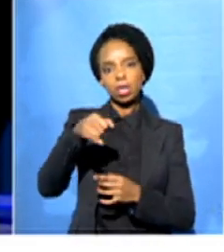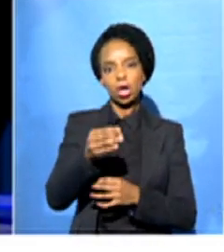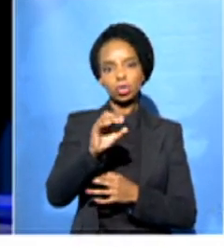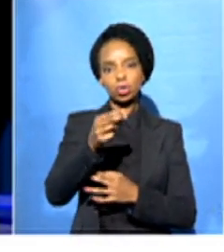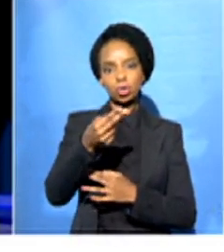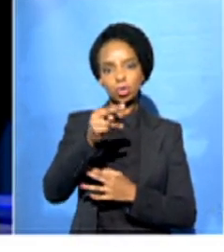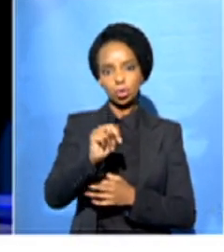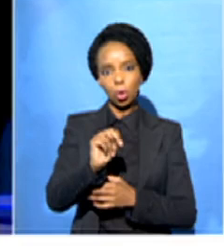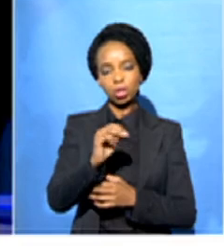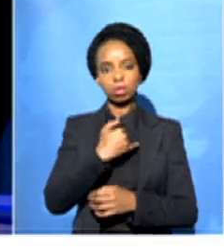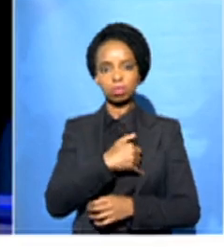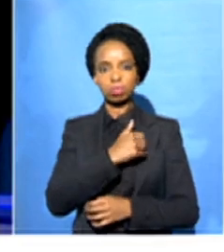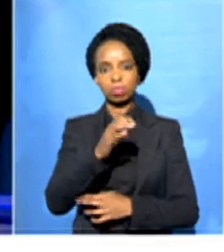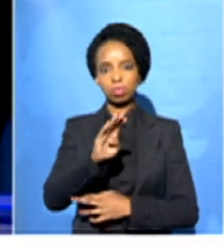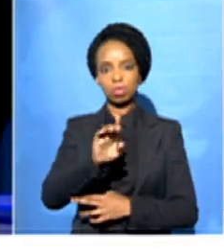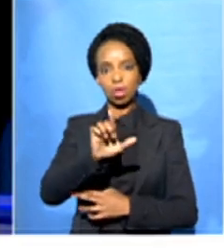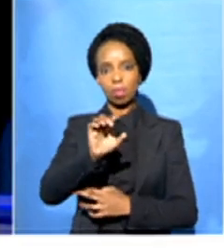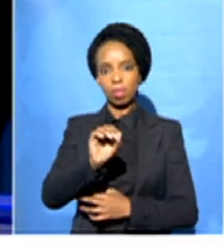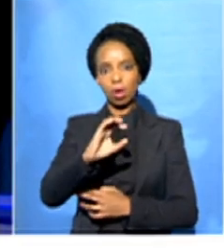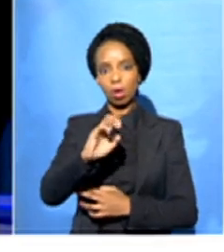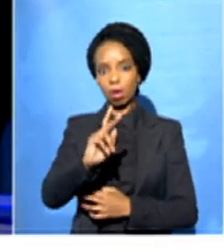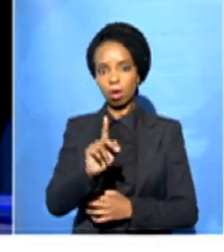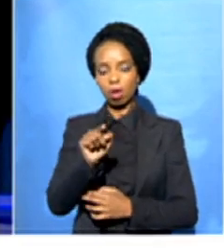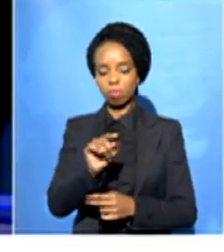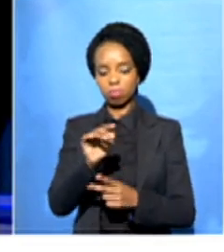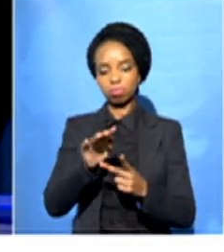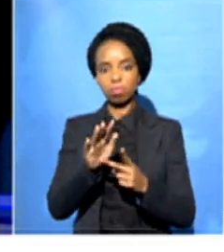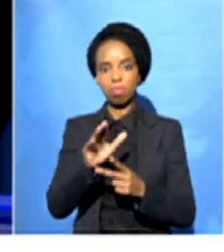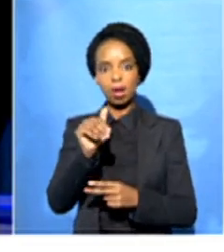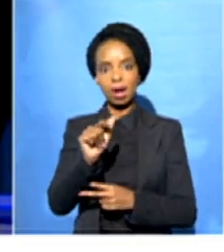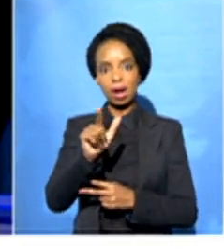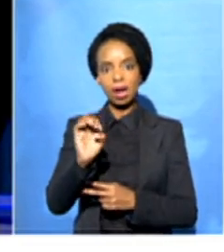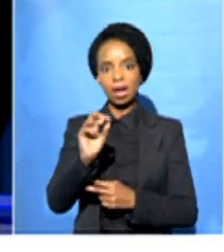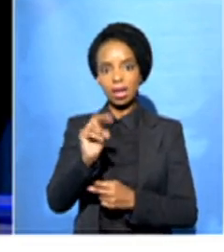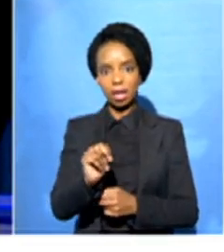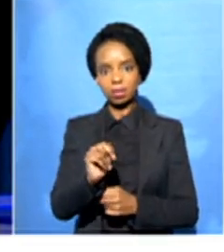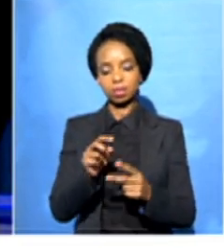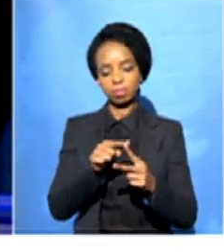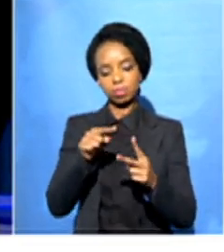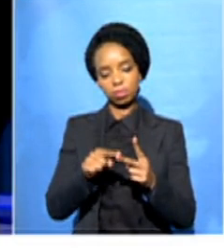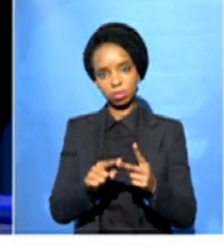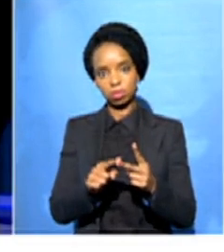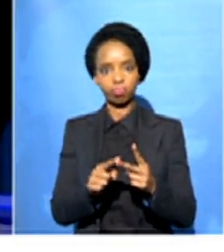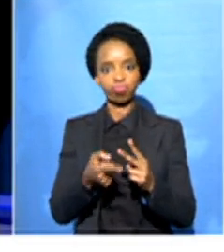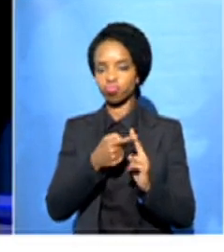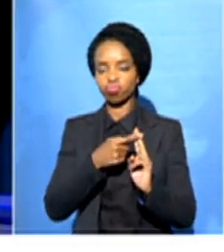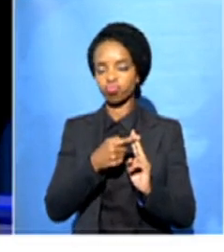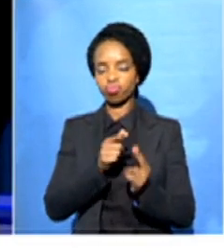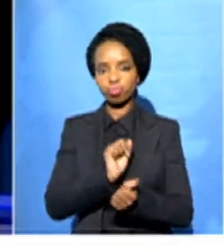Busak, and you could argue that Tony Ngeni has